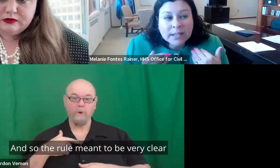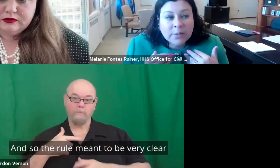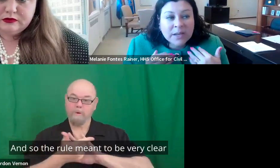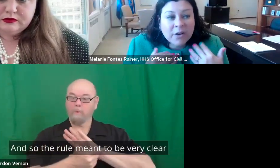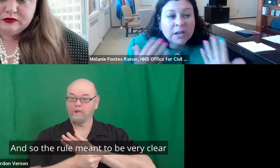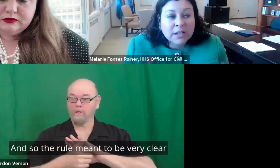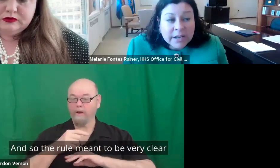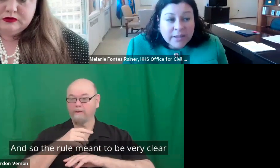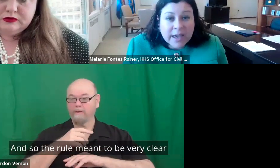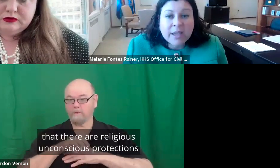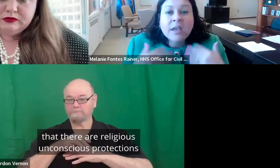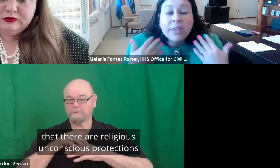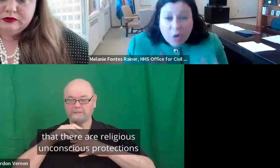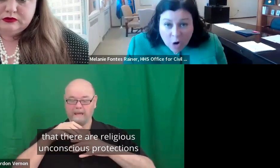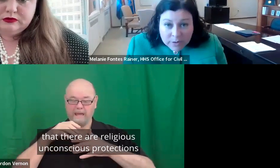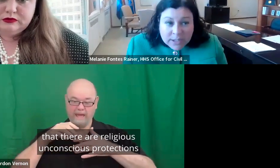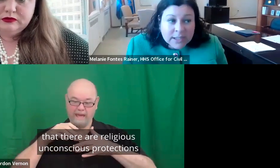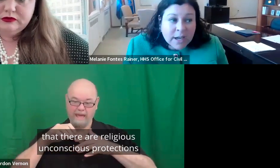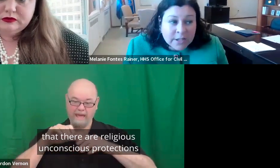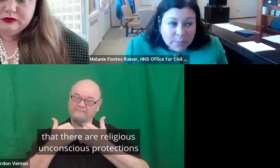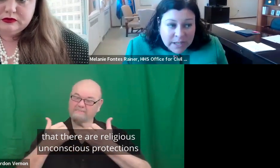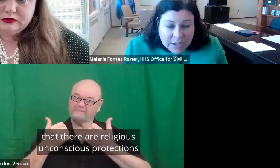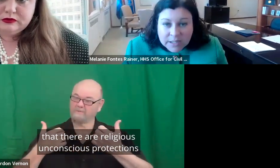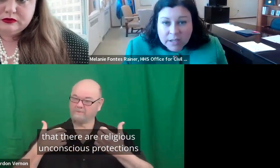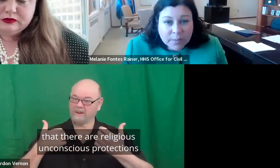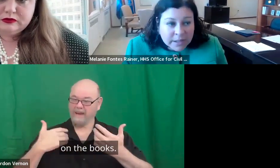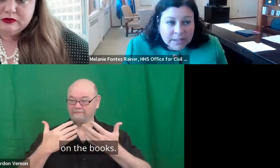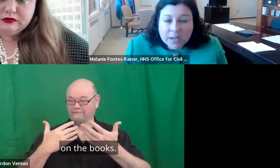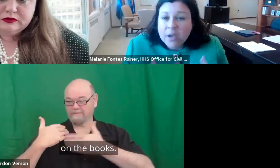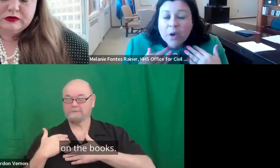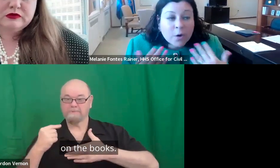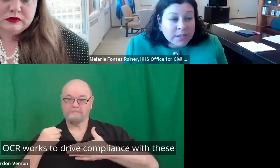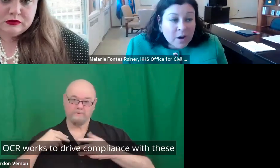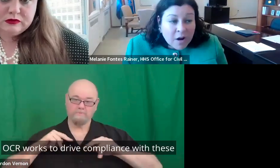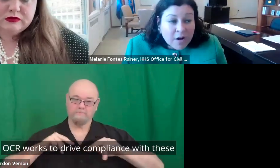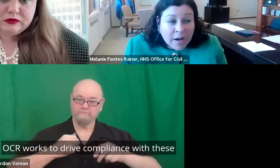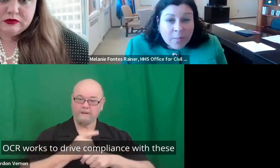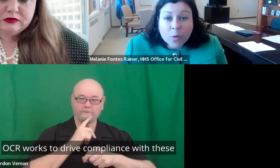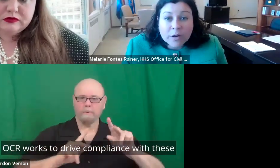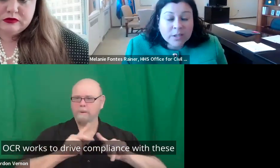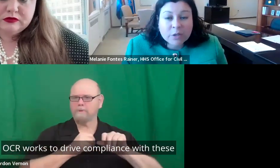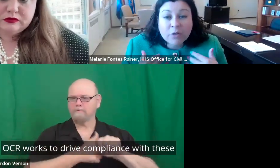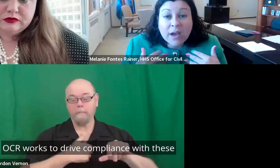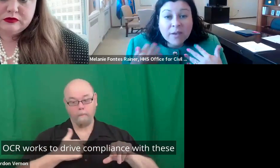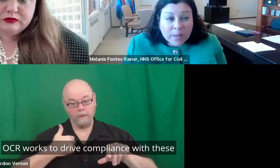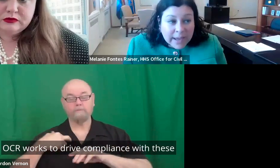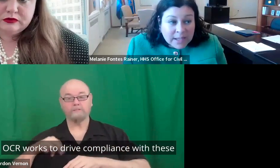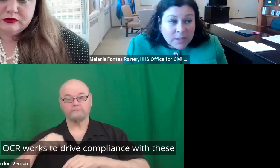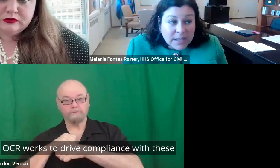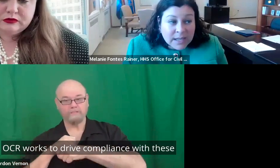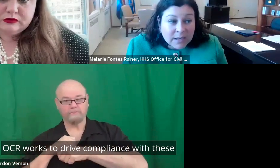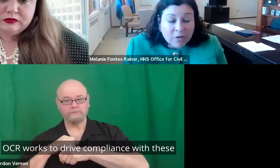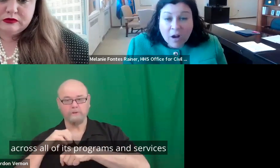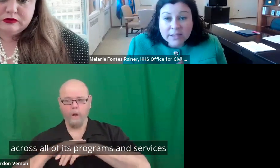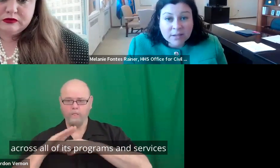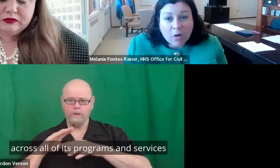rule meant to be very clear that there are religious and conscience protections on the books. OCR works to drive compliance